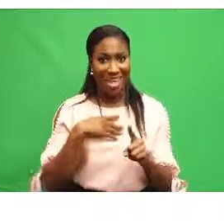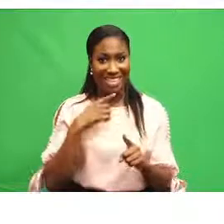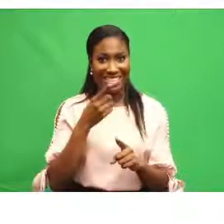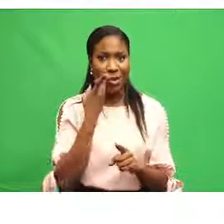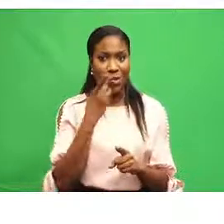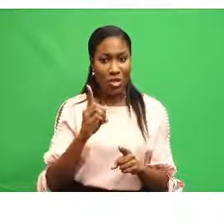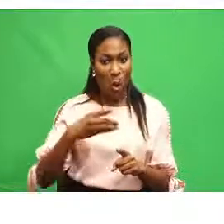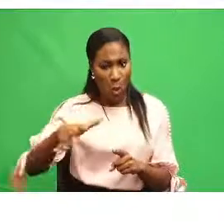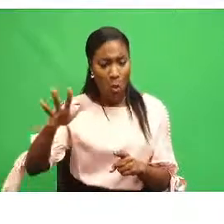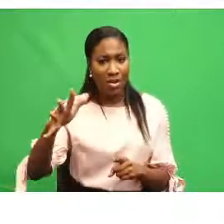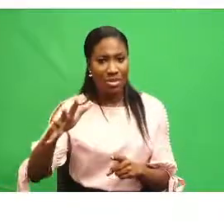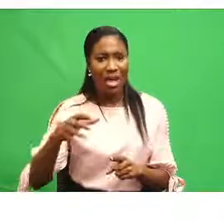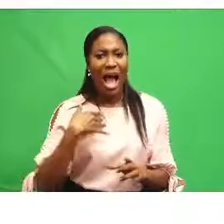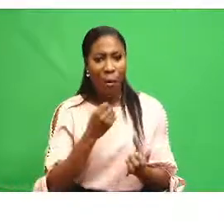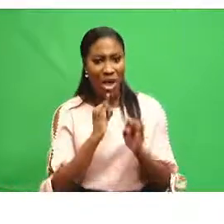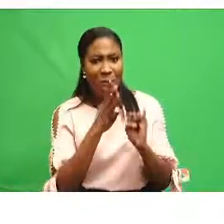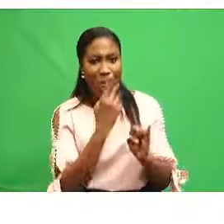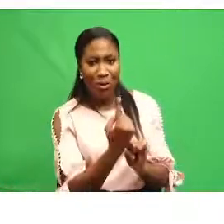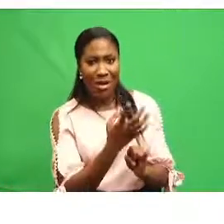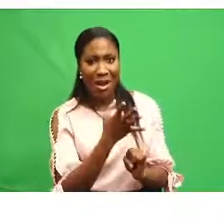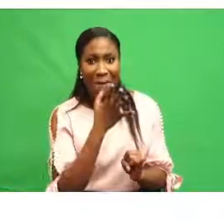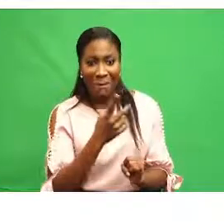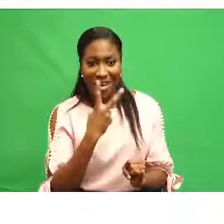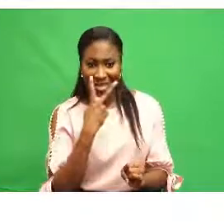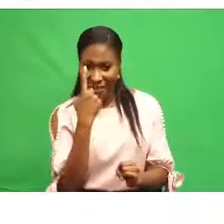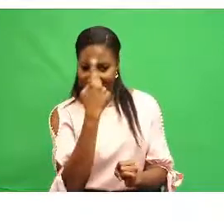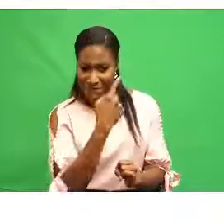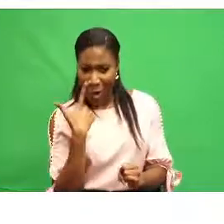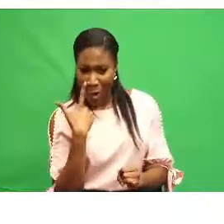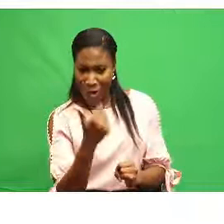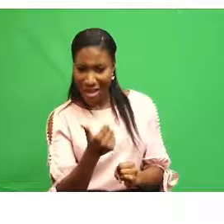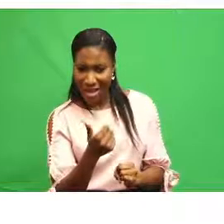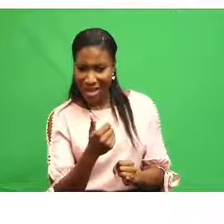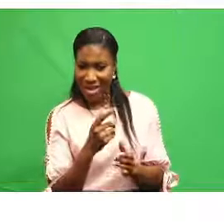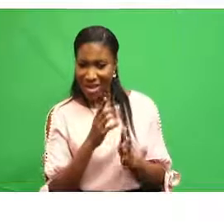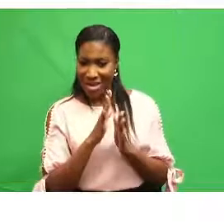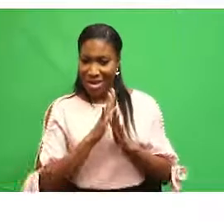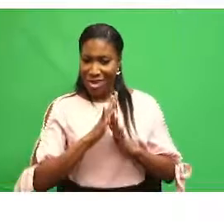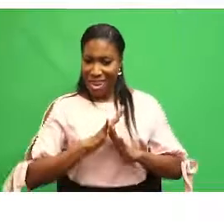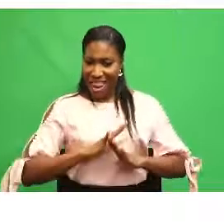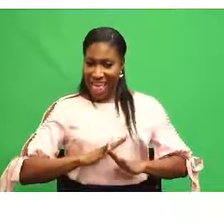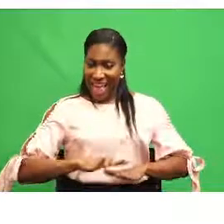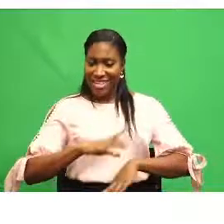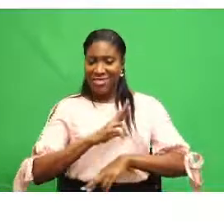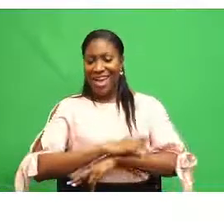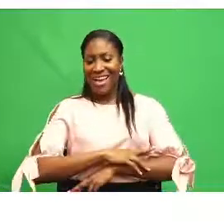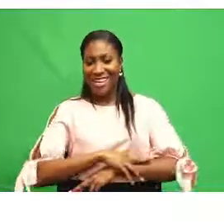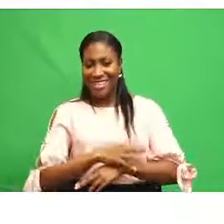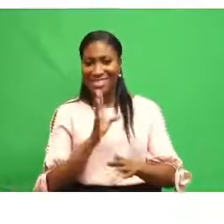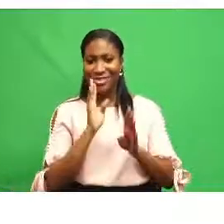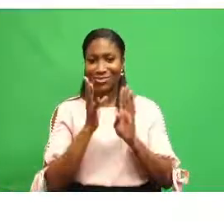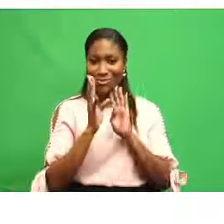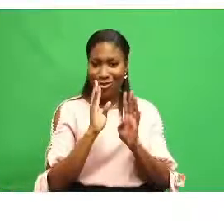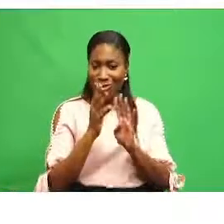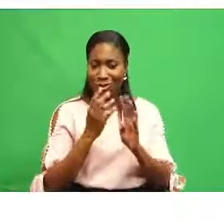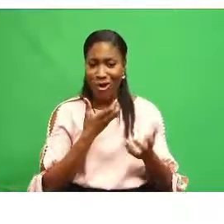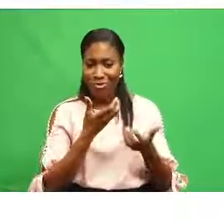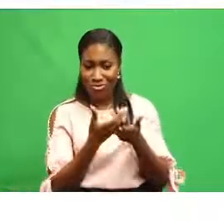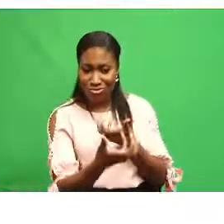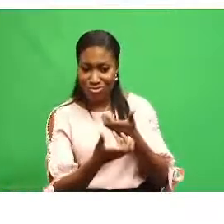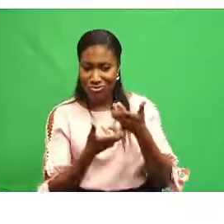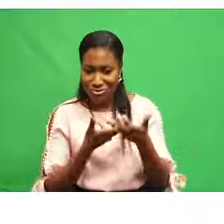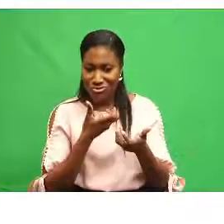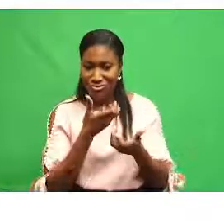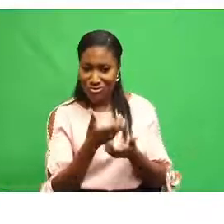relaxed, where that person was not speaking much. There's a flow and in that conversation. So